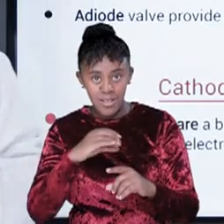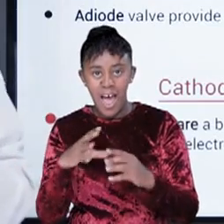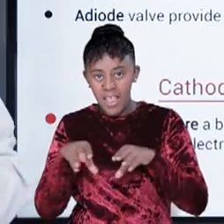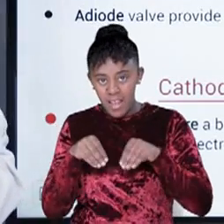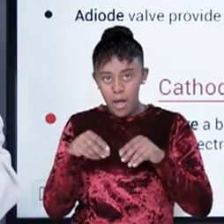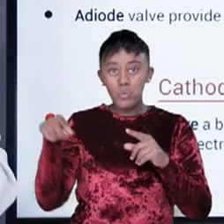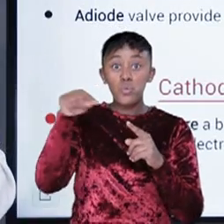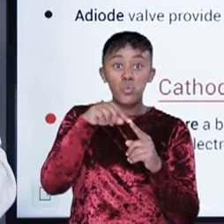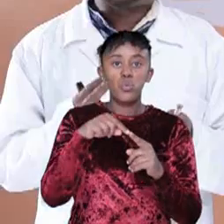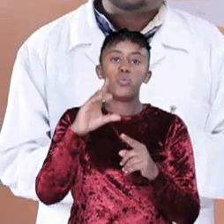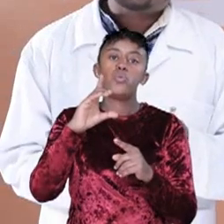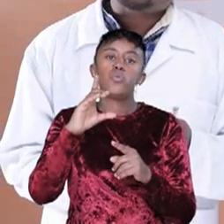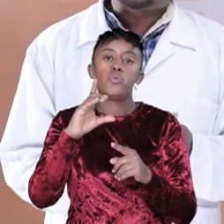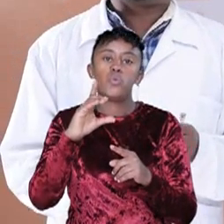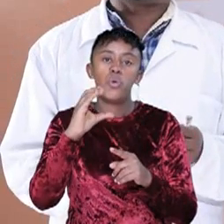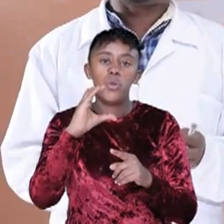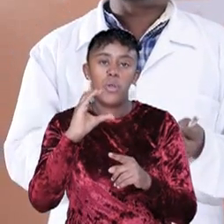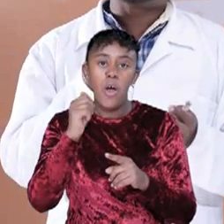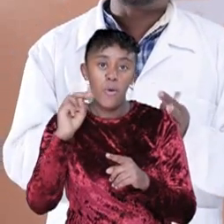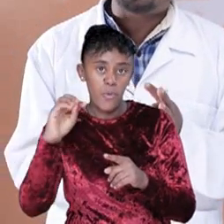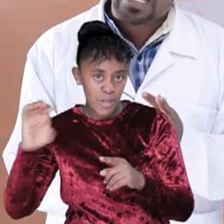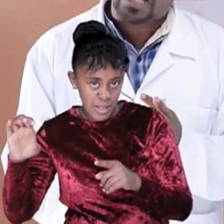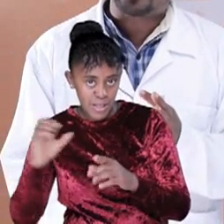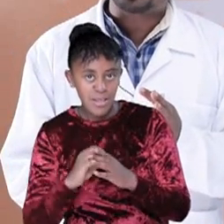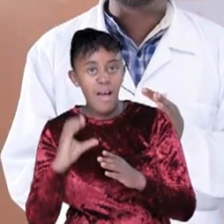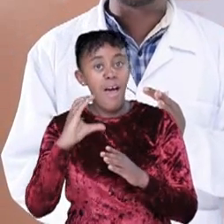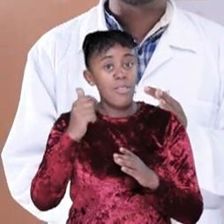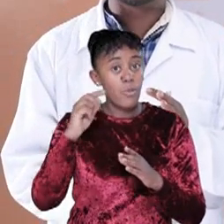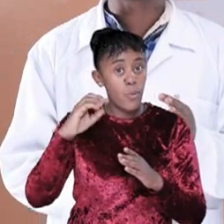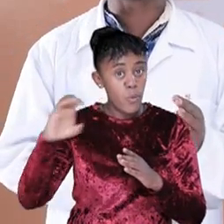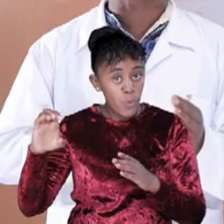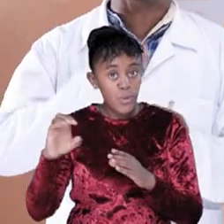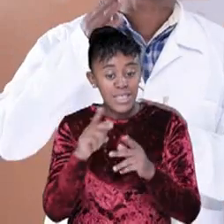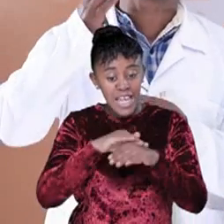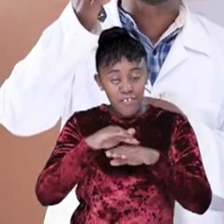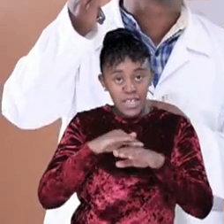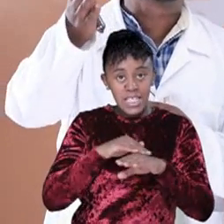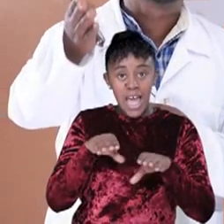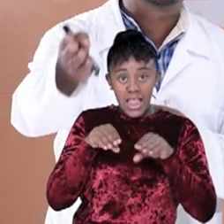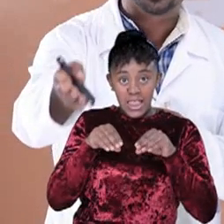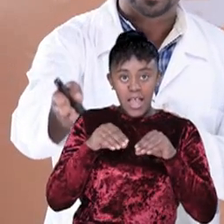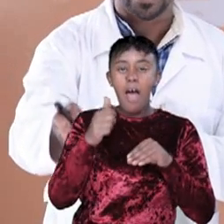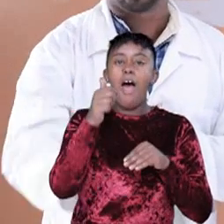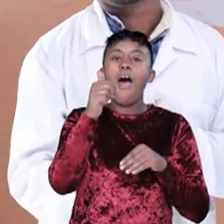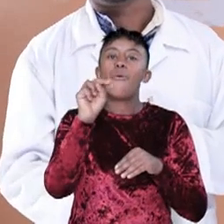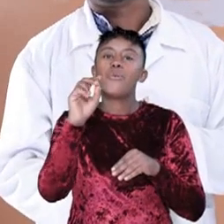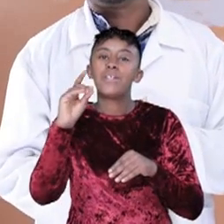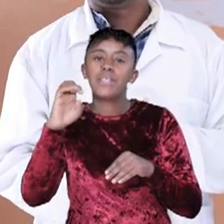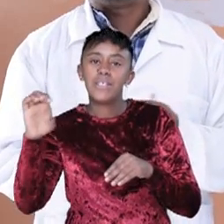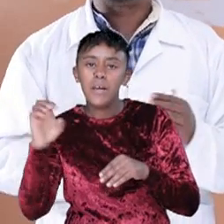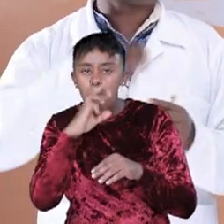anode. When electron is emitted from the cathode surface and attracted toward the